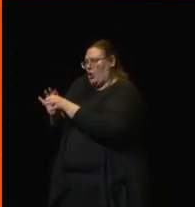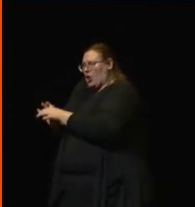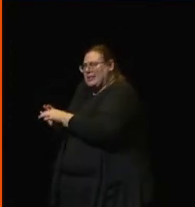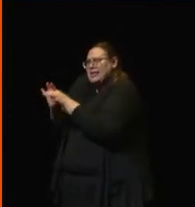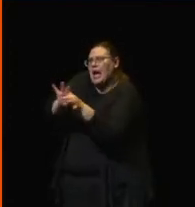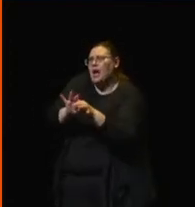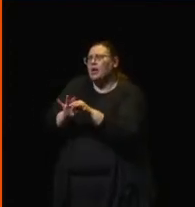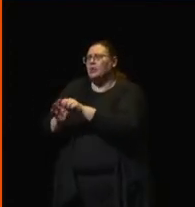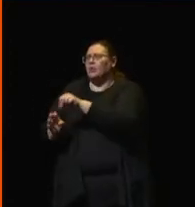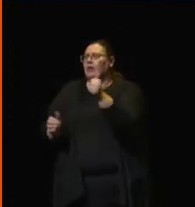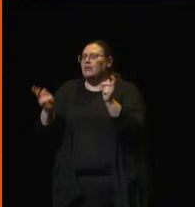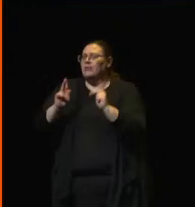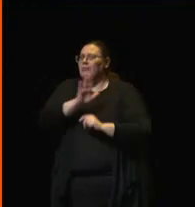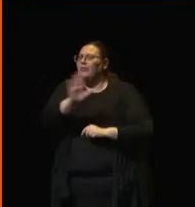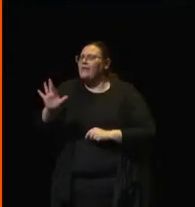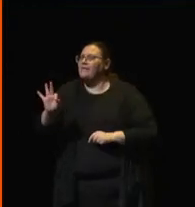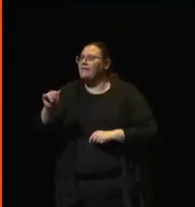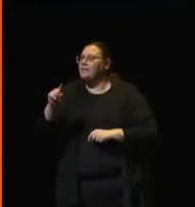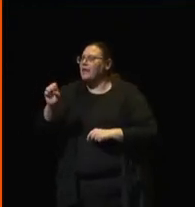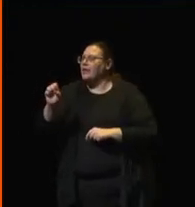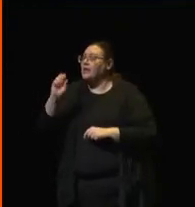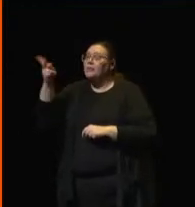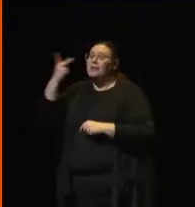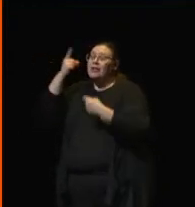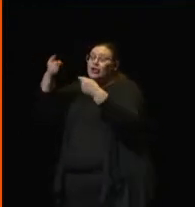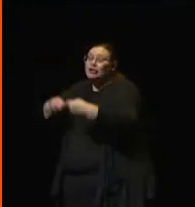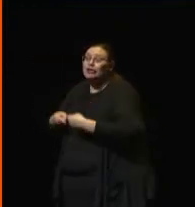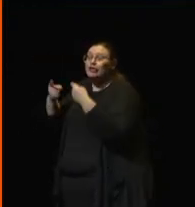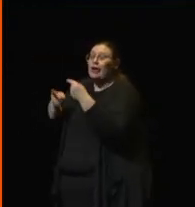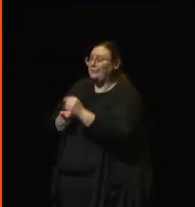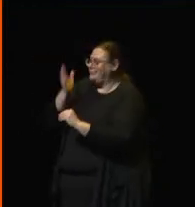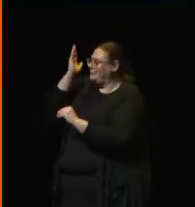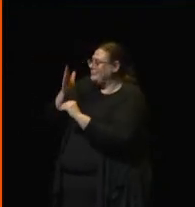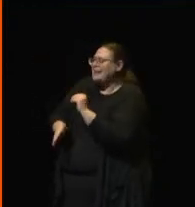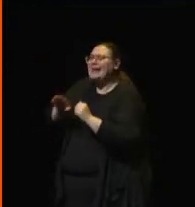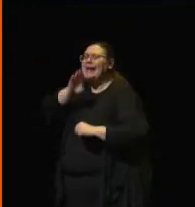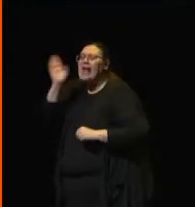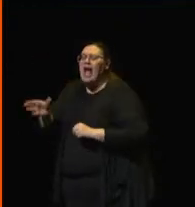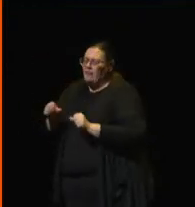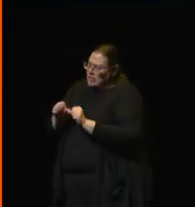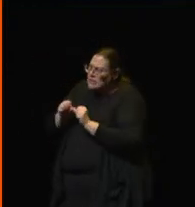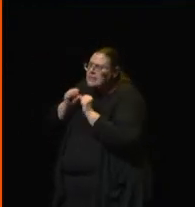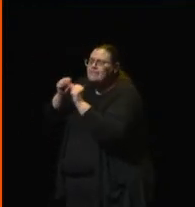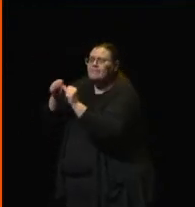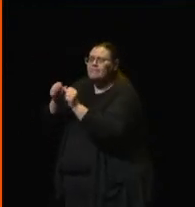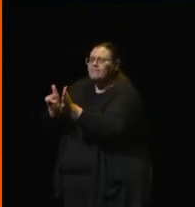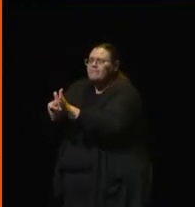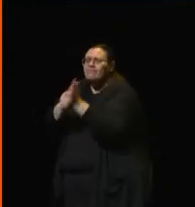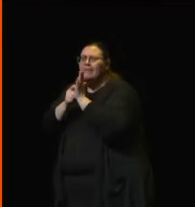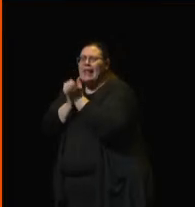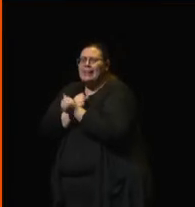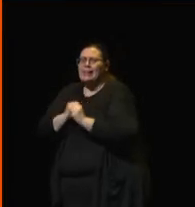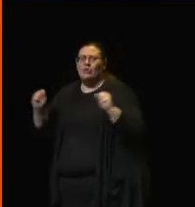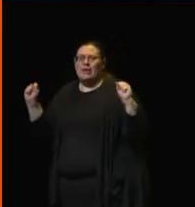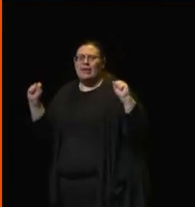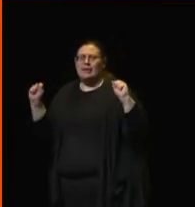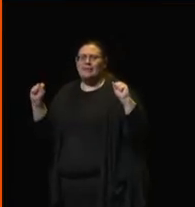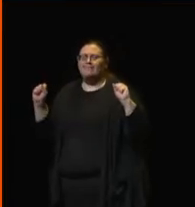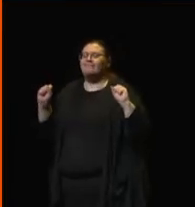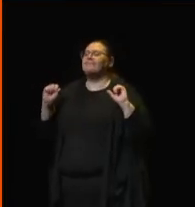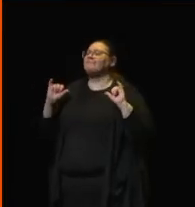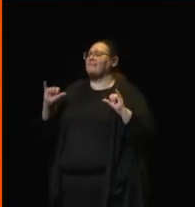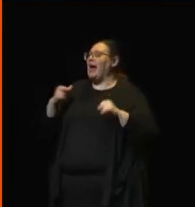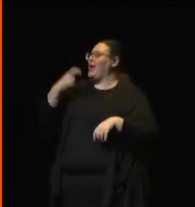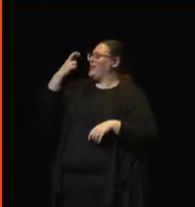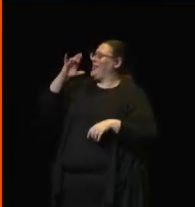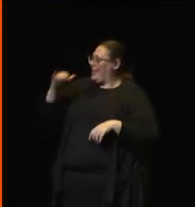others, that political struggle is timeless, essential, and liberating. This, I realized, was my